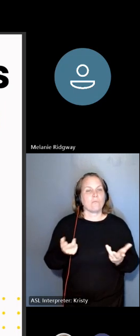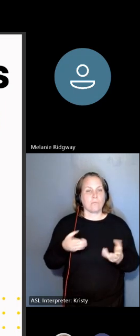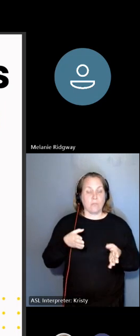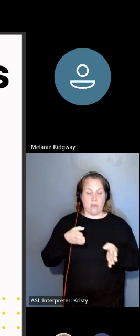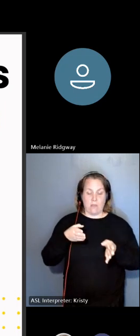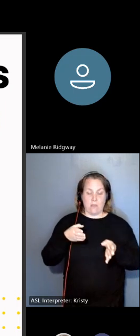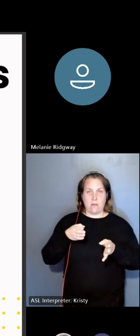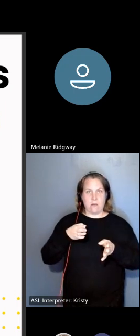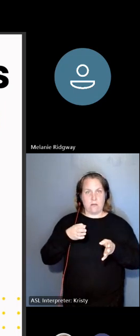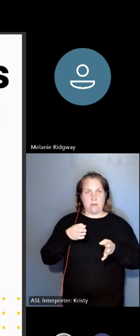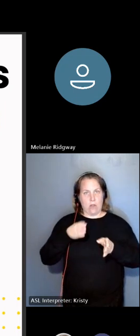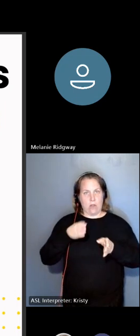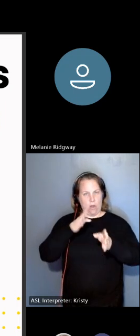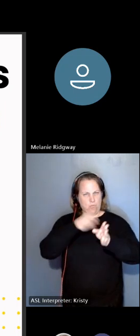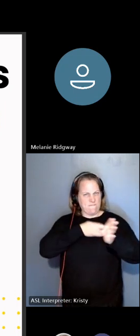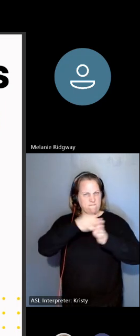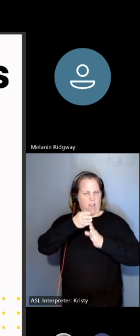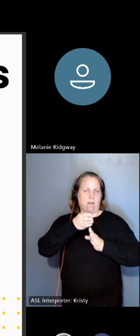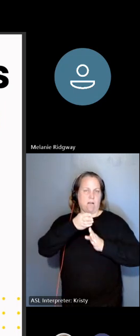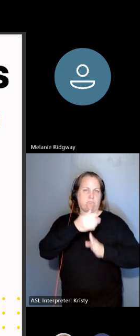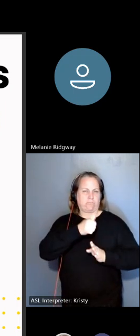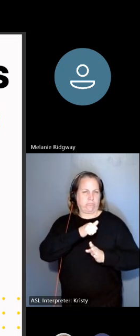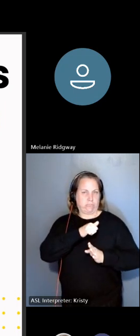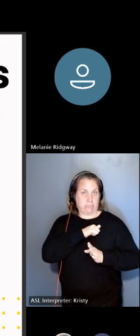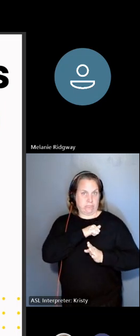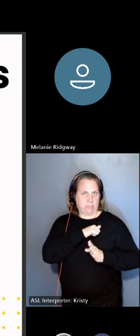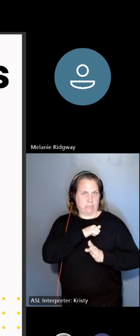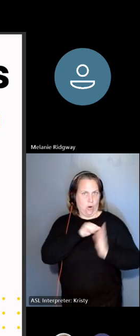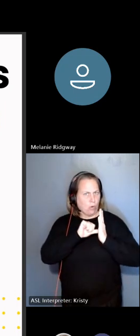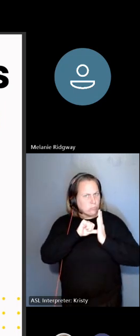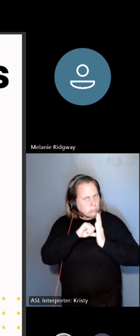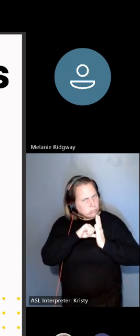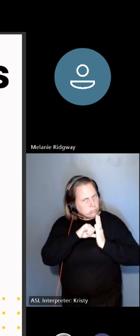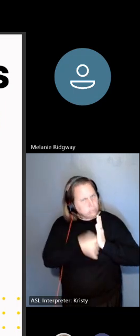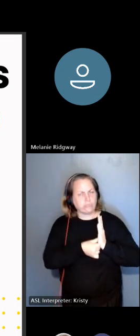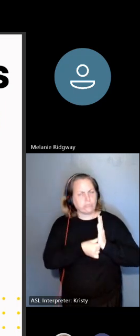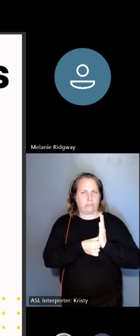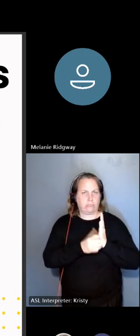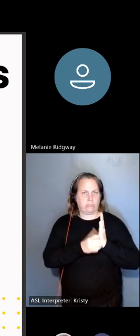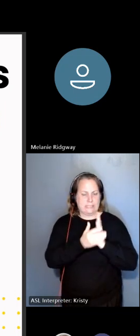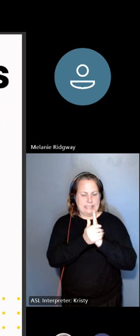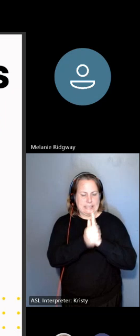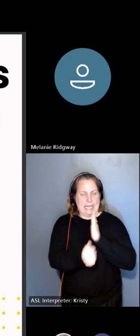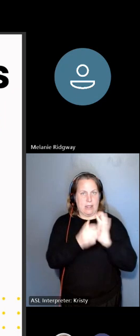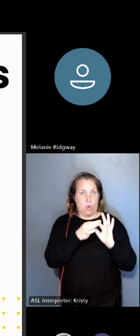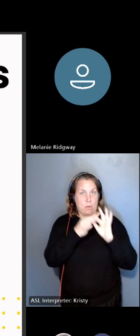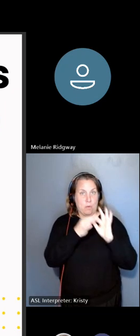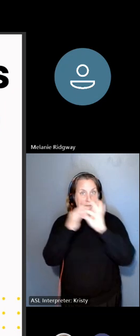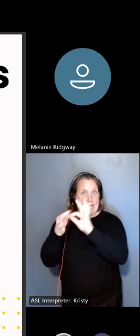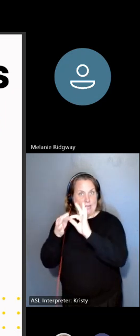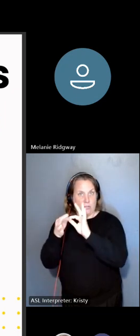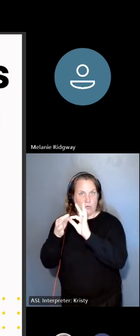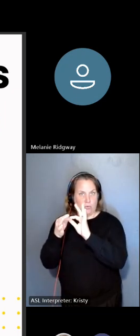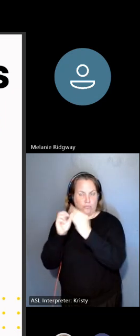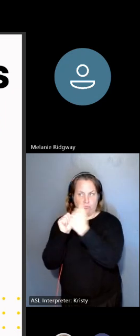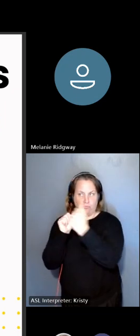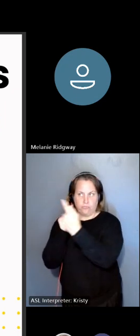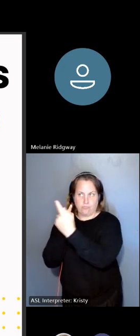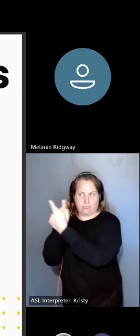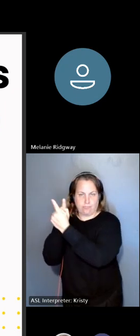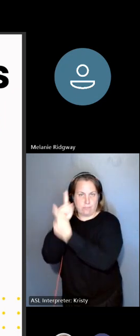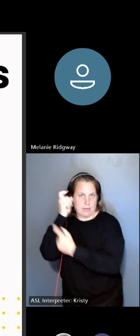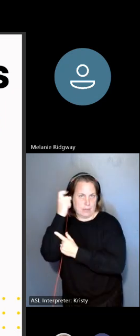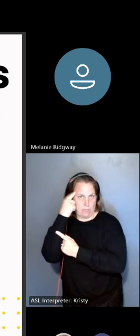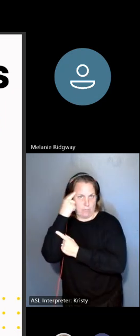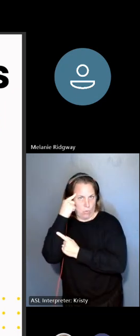professionalism, that employability skill I highlighted, is defined as exhibiting